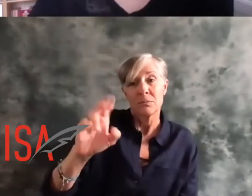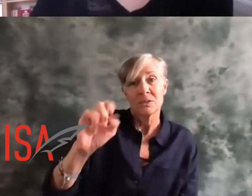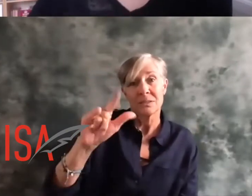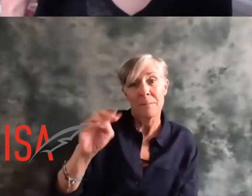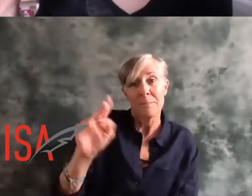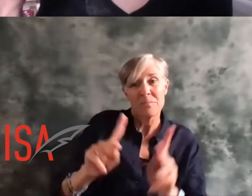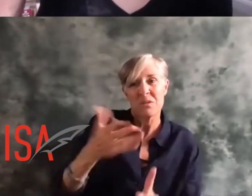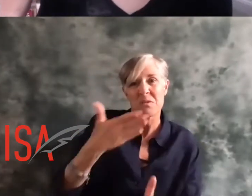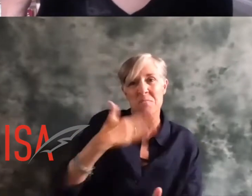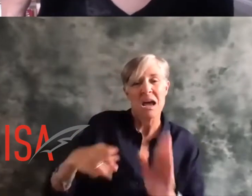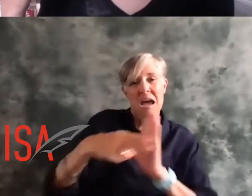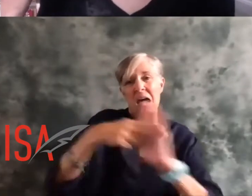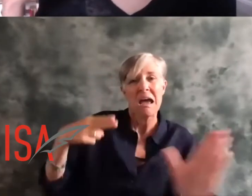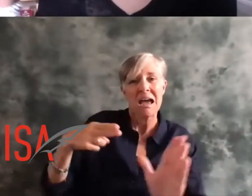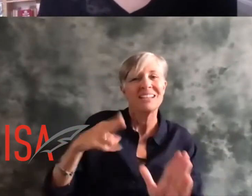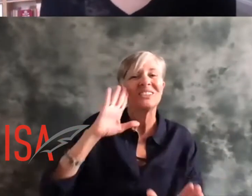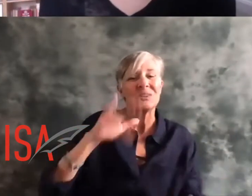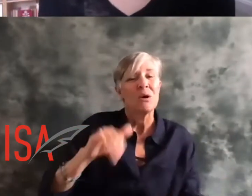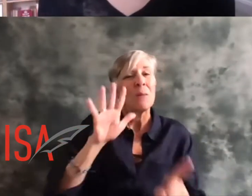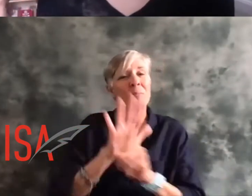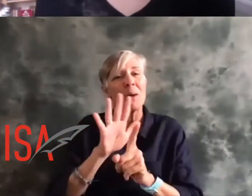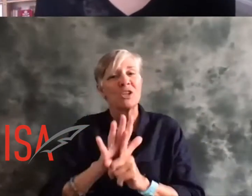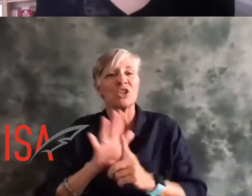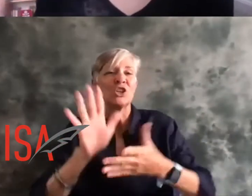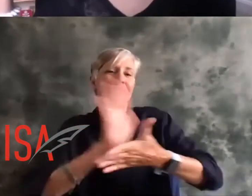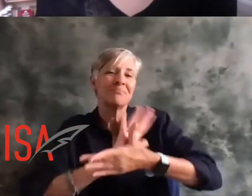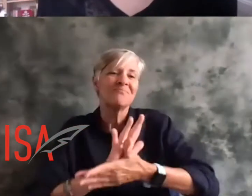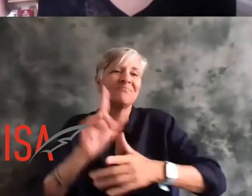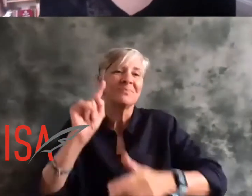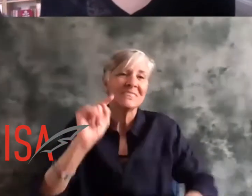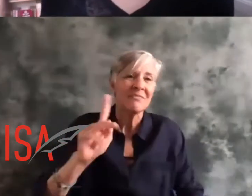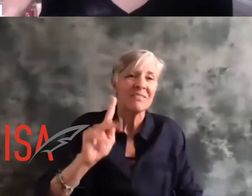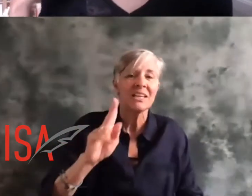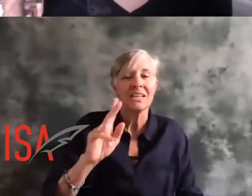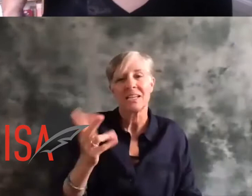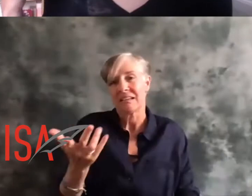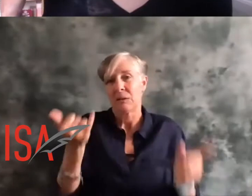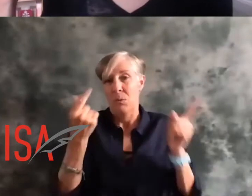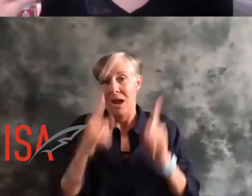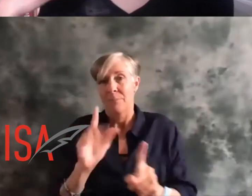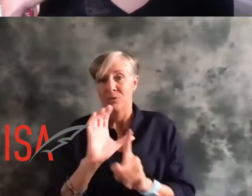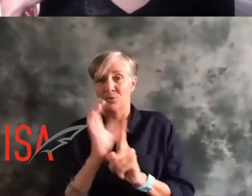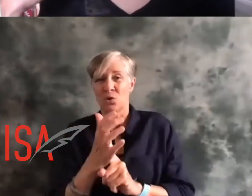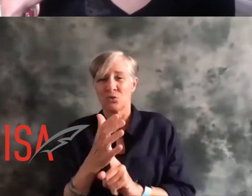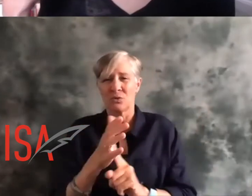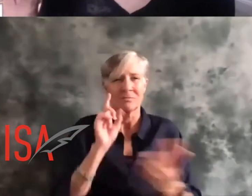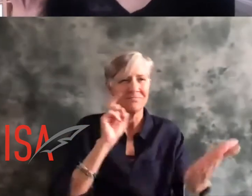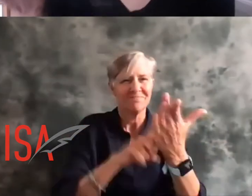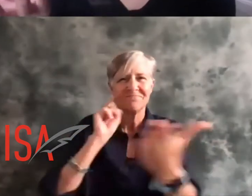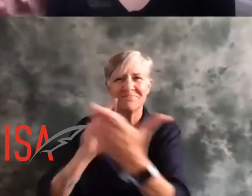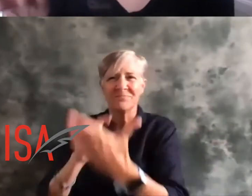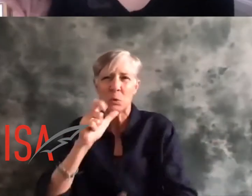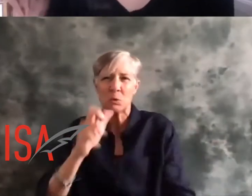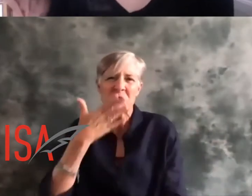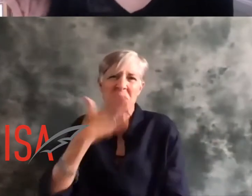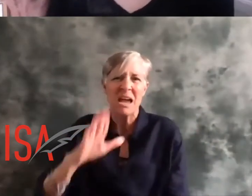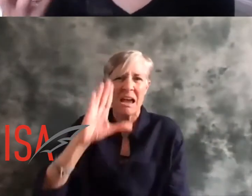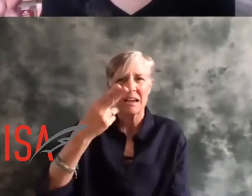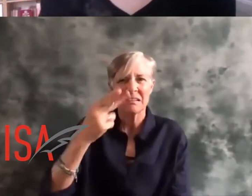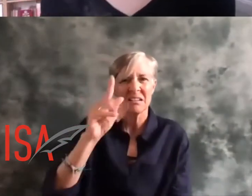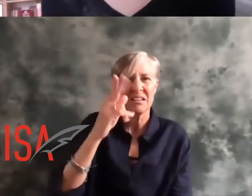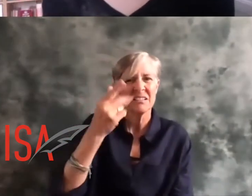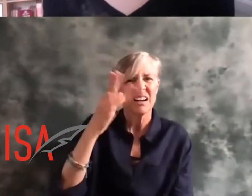used in popular entertainment, because that's what's happening in our cultural awareness, as the villain,